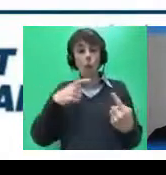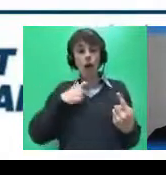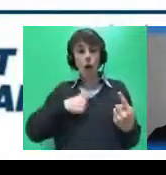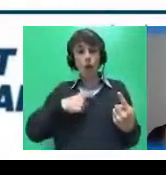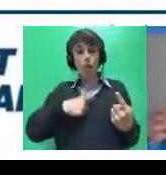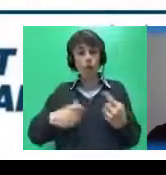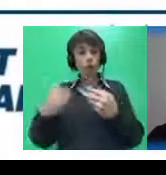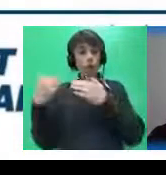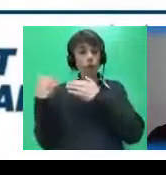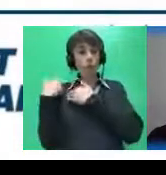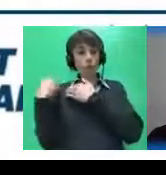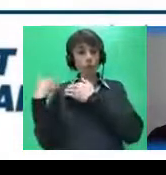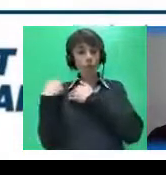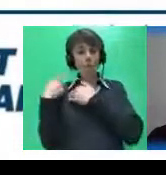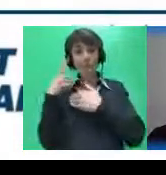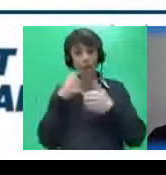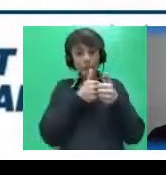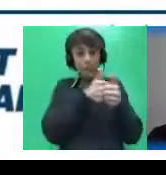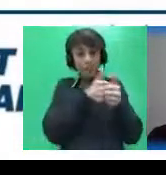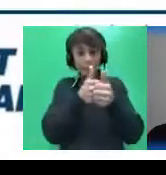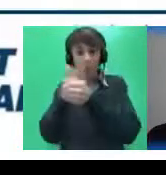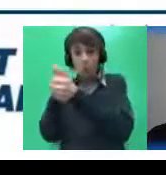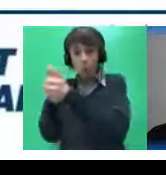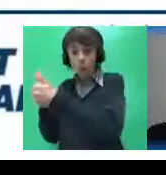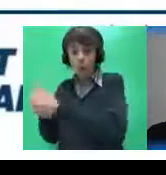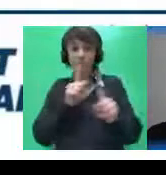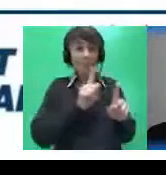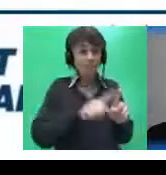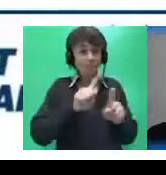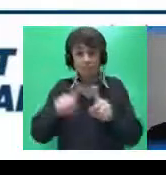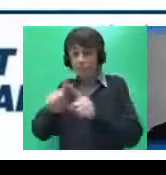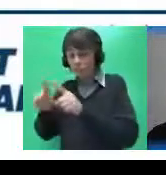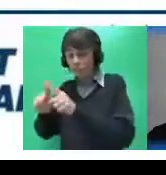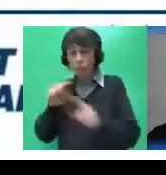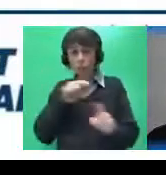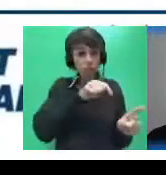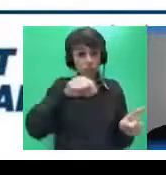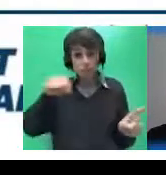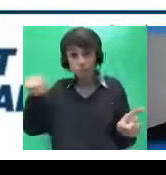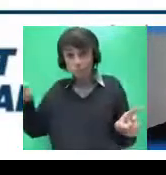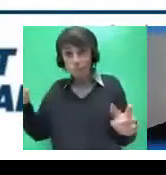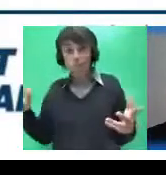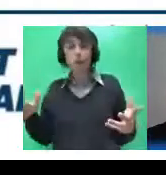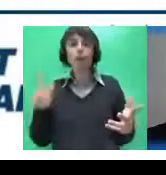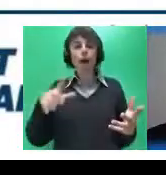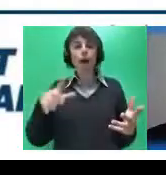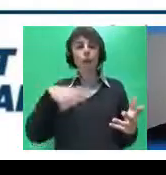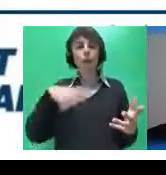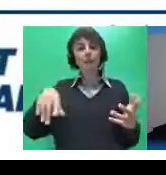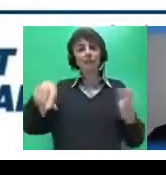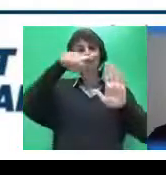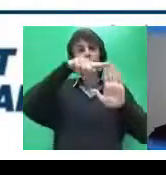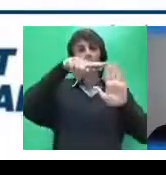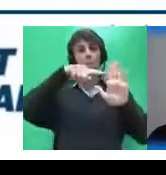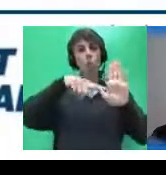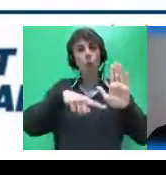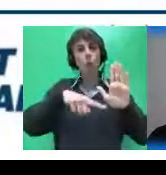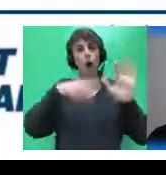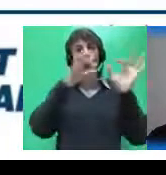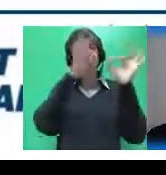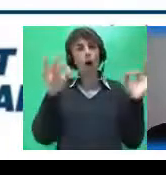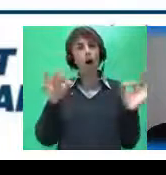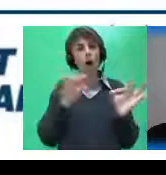customer journey, can support them in different ways. But there has been a demand for a framework that does this. And this is the